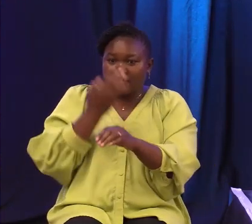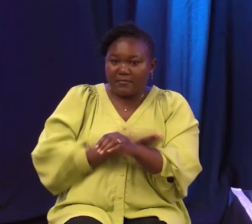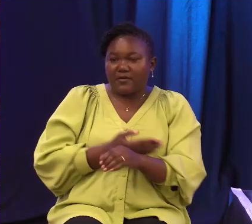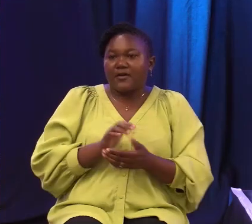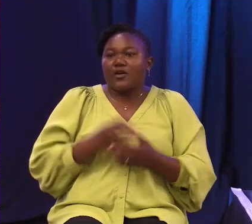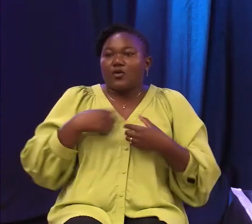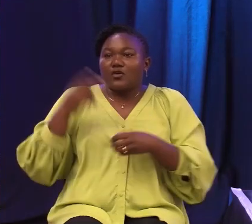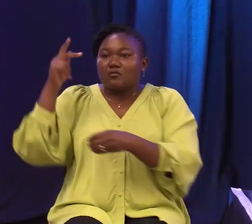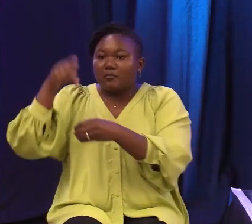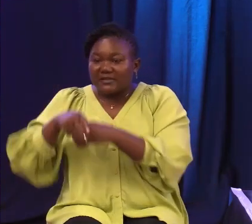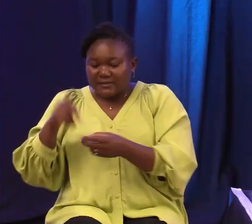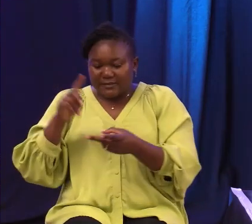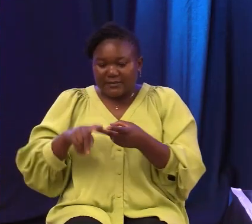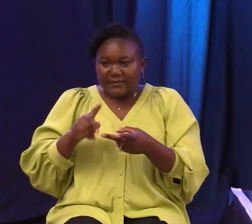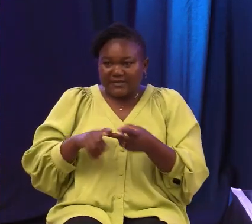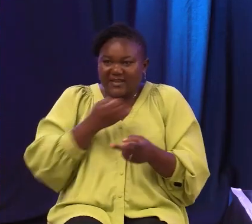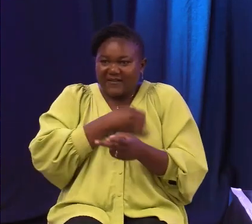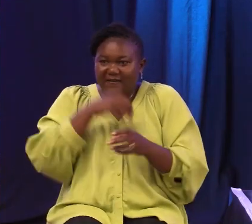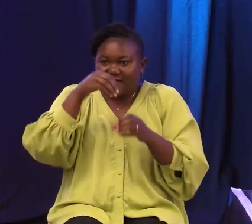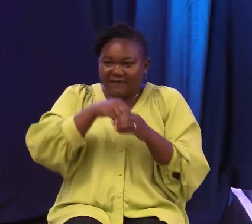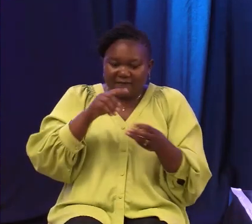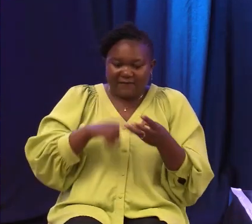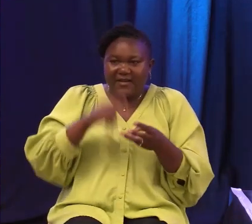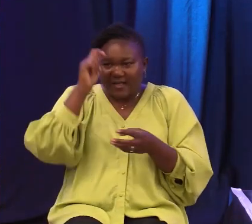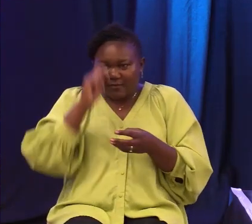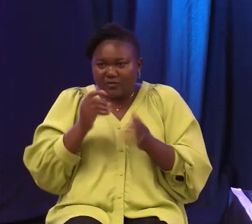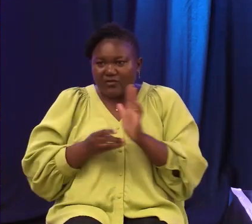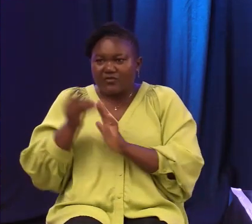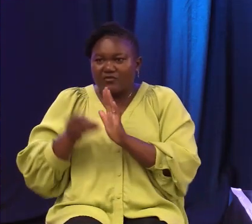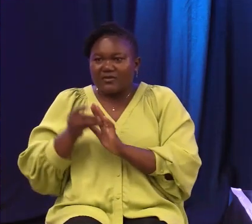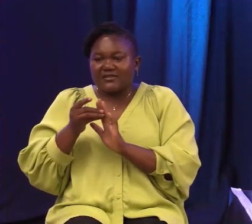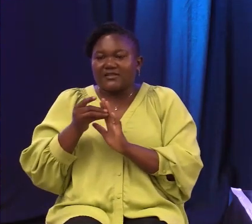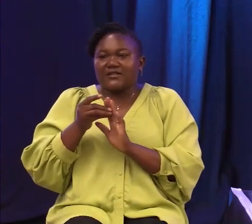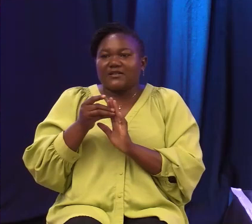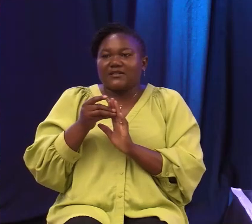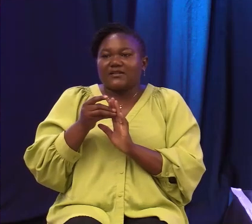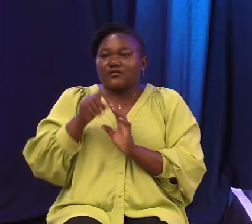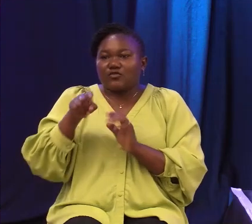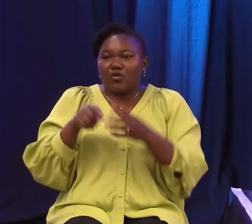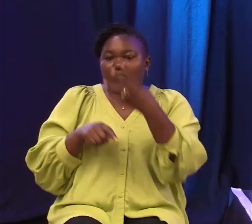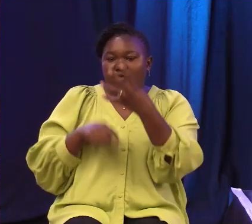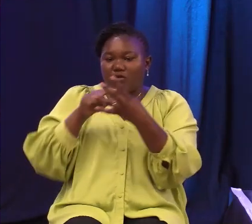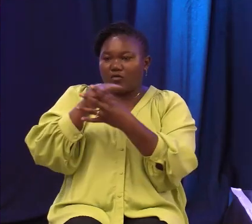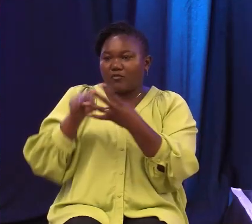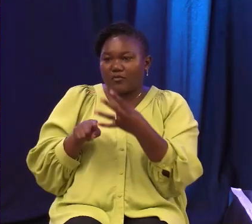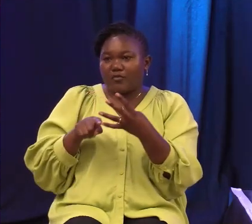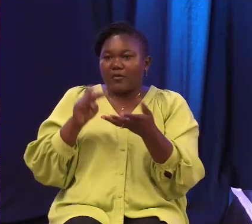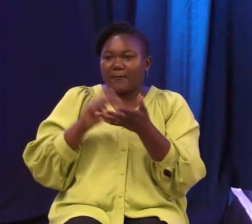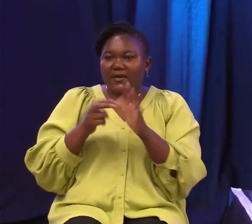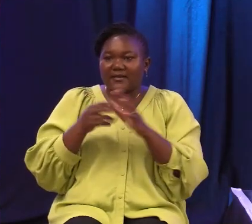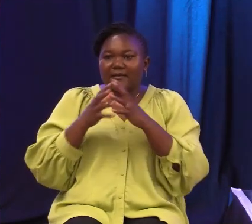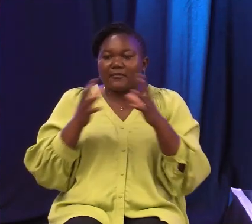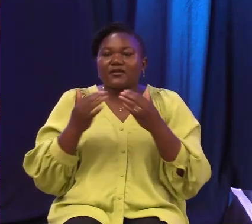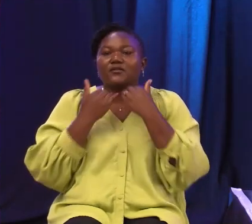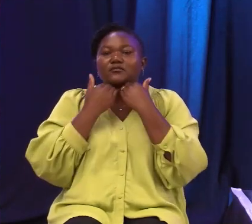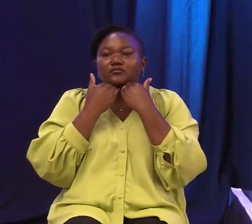of participation, our shield of survival, helmet of development, and sword of protection. So those four are the main